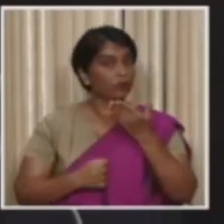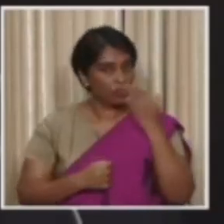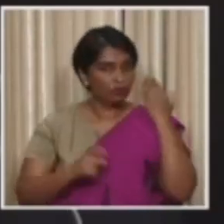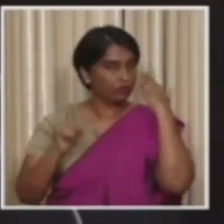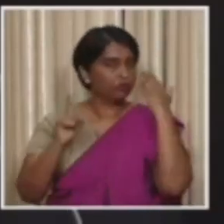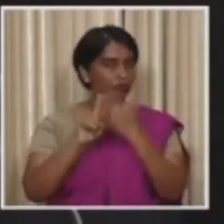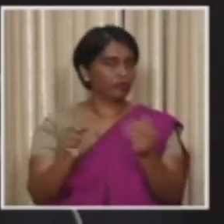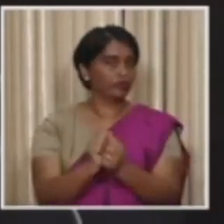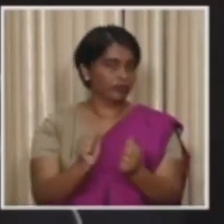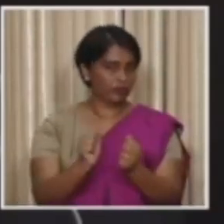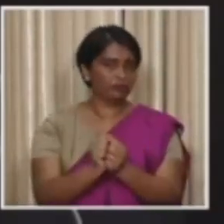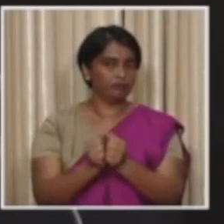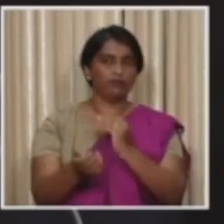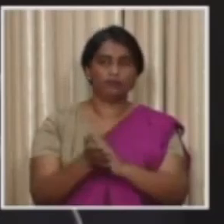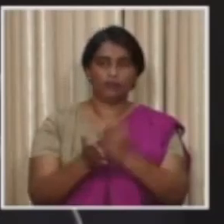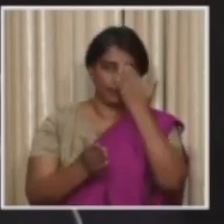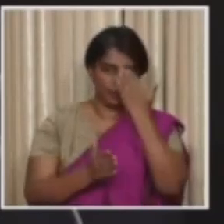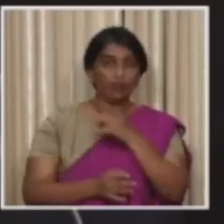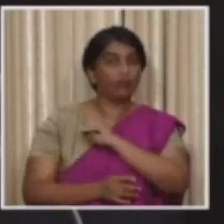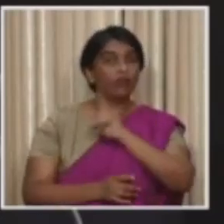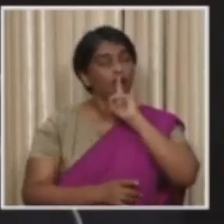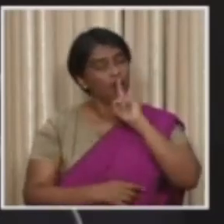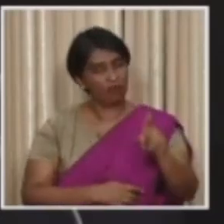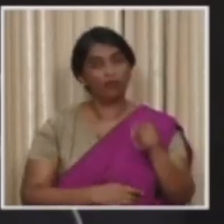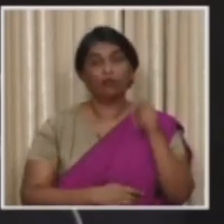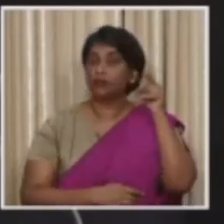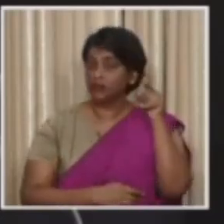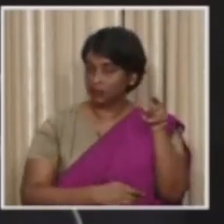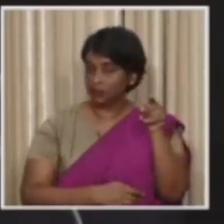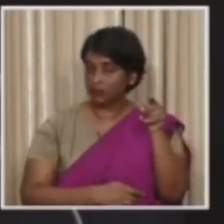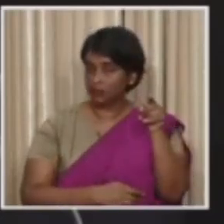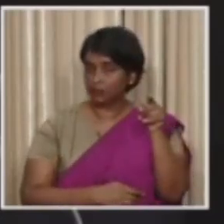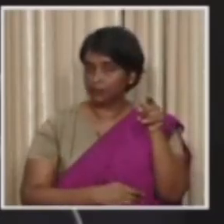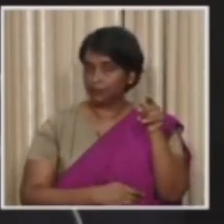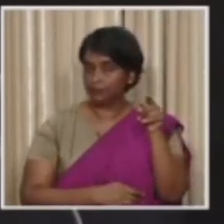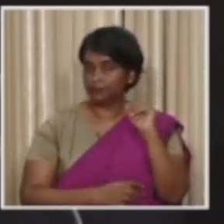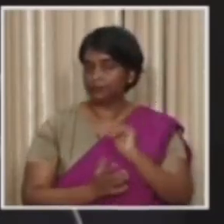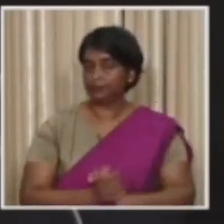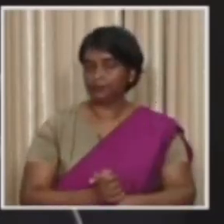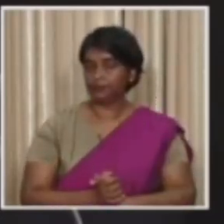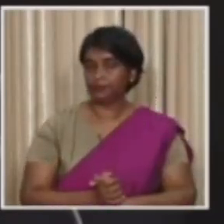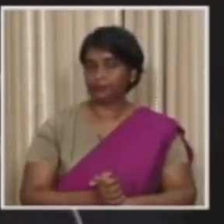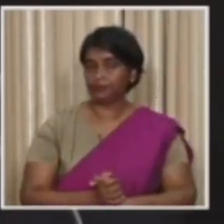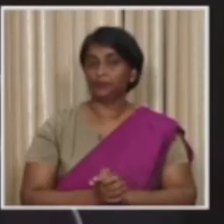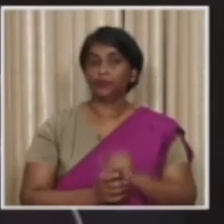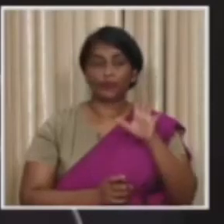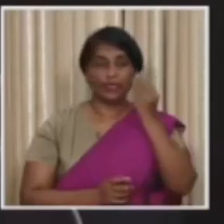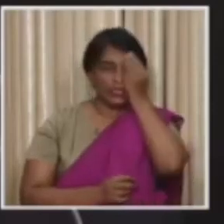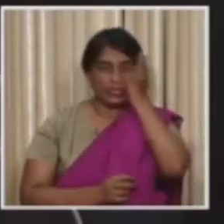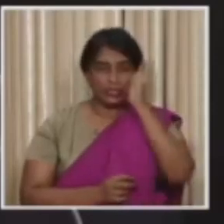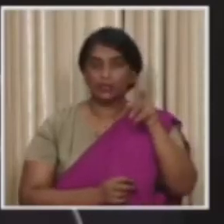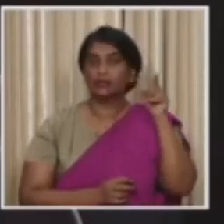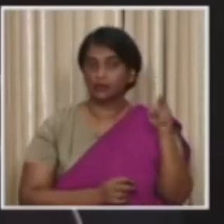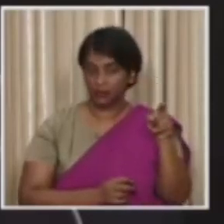a very, very serious matter. They have been going on for 2 days at a stretch. Now they have called it off, and the Israeli Prime Minister is once again warning them that we will again